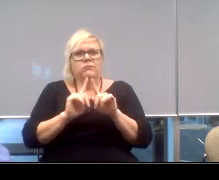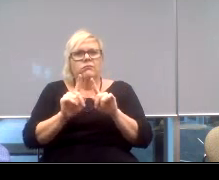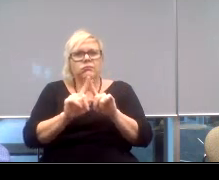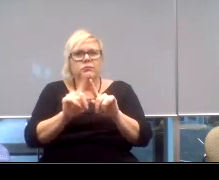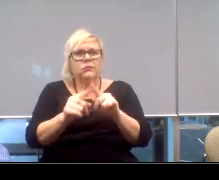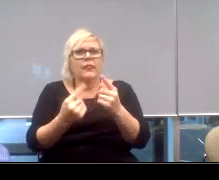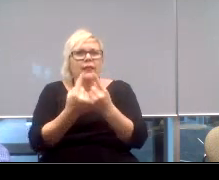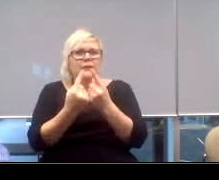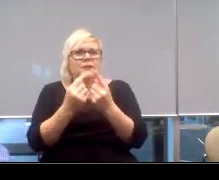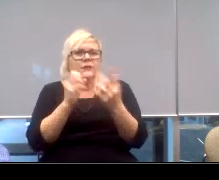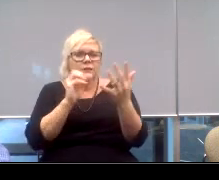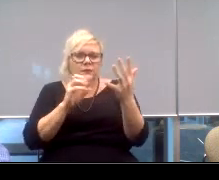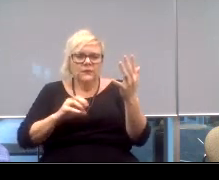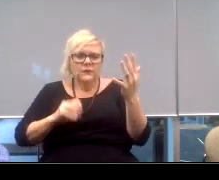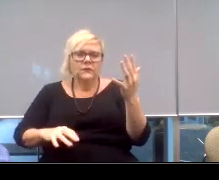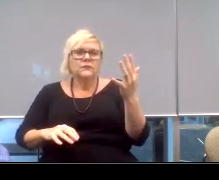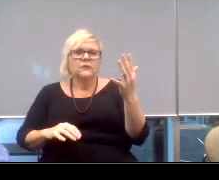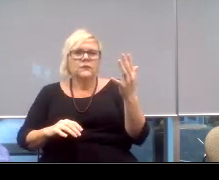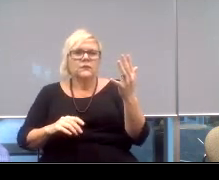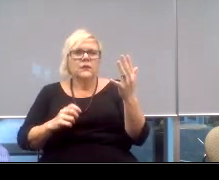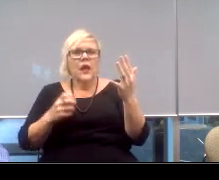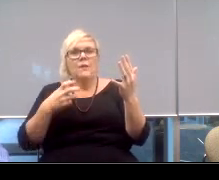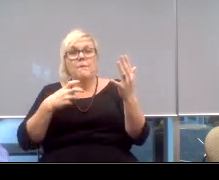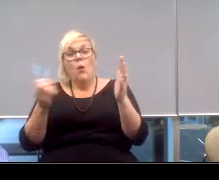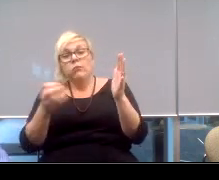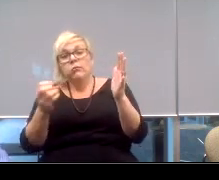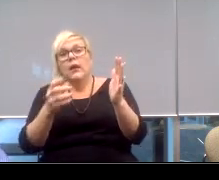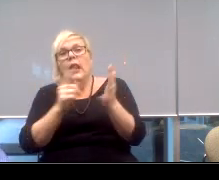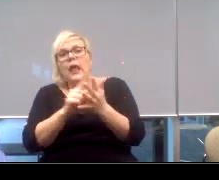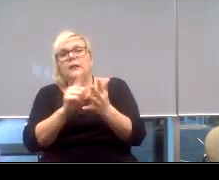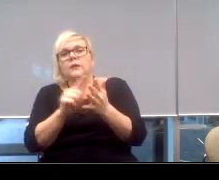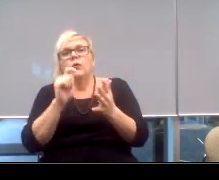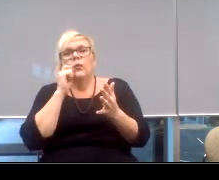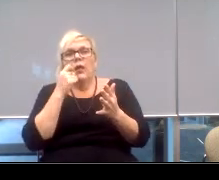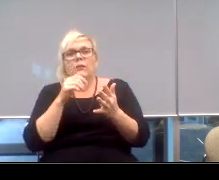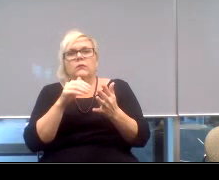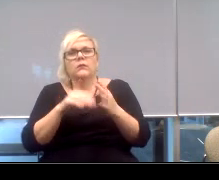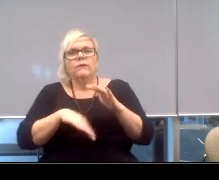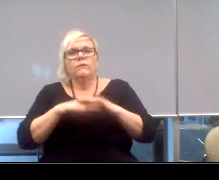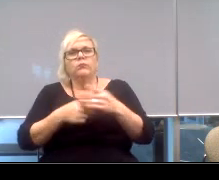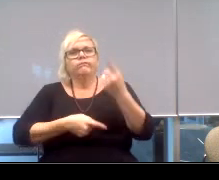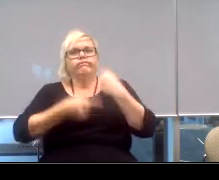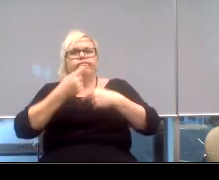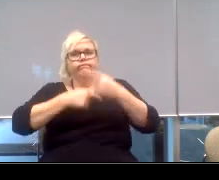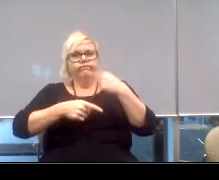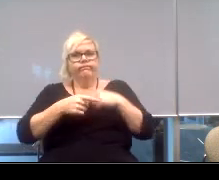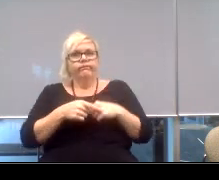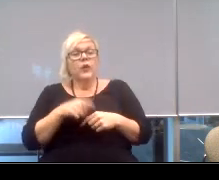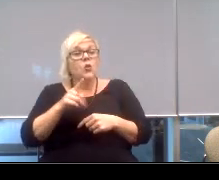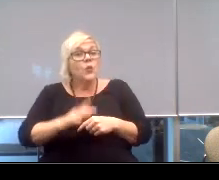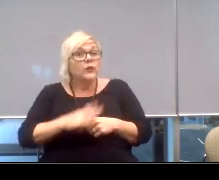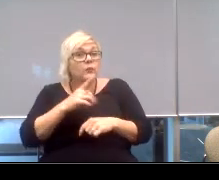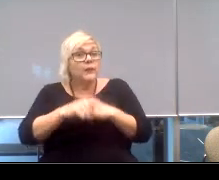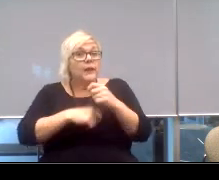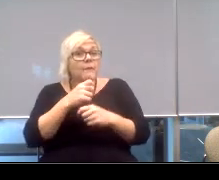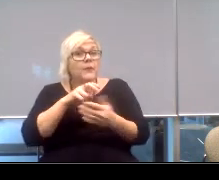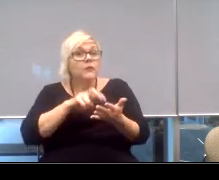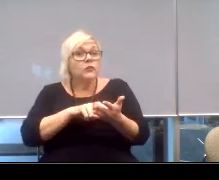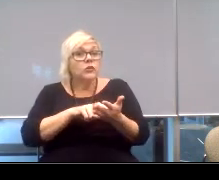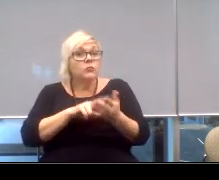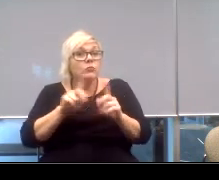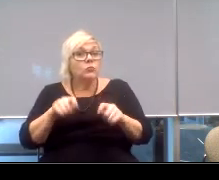come. So if you're interested in becoming an NDIS provider, you need to register when you